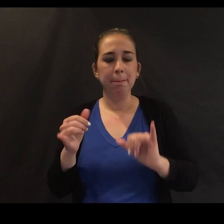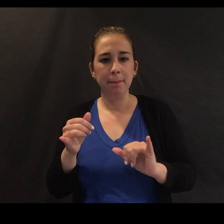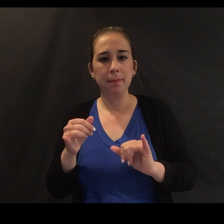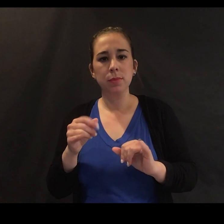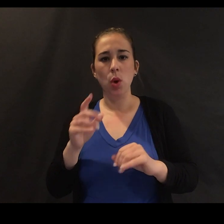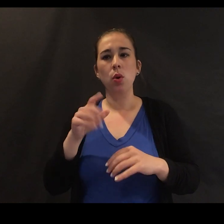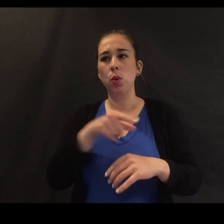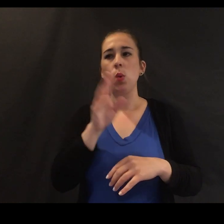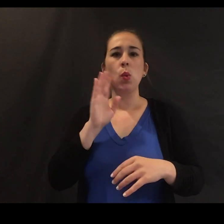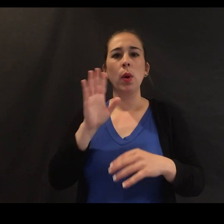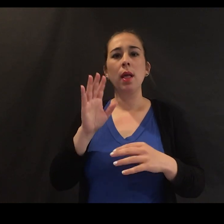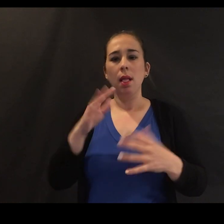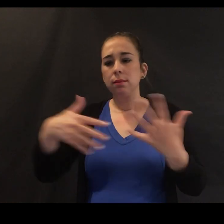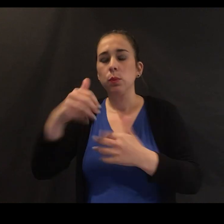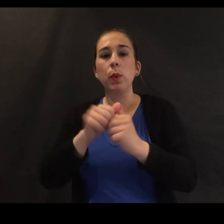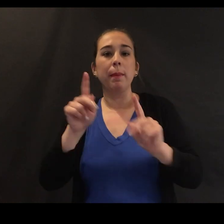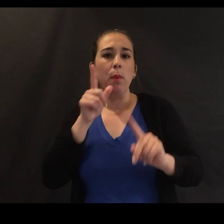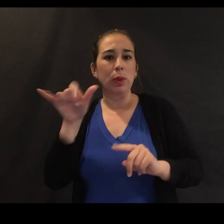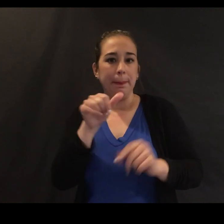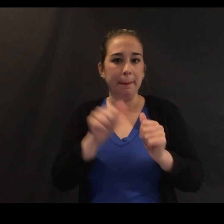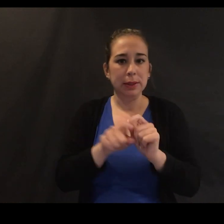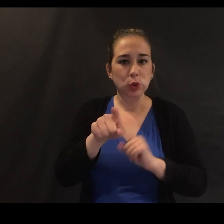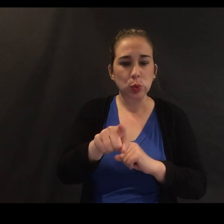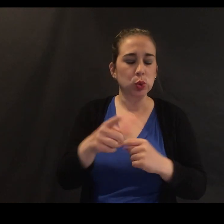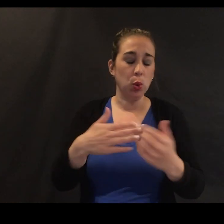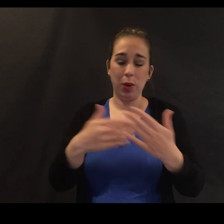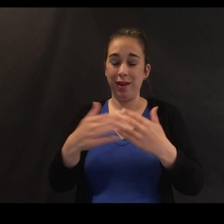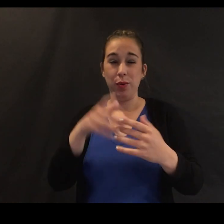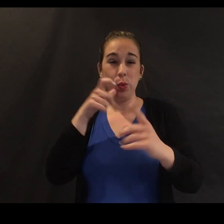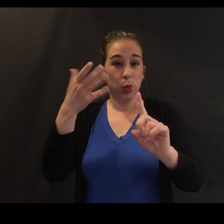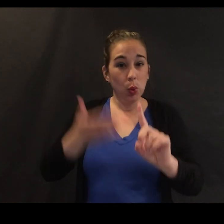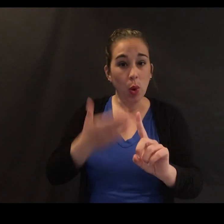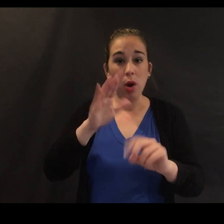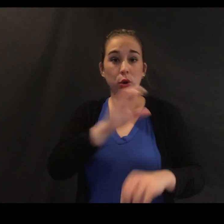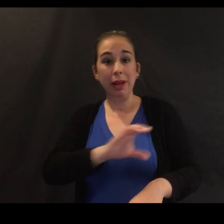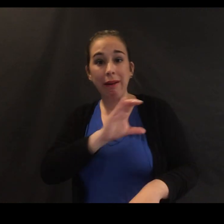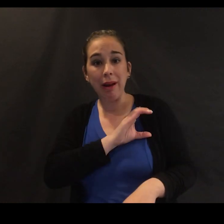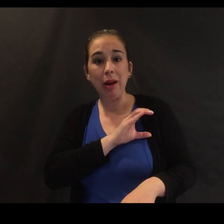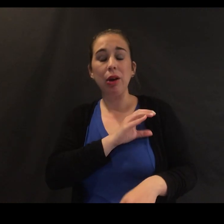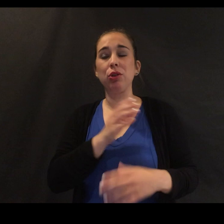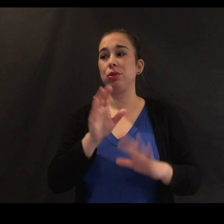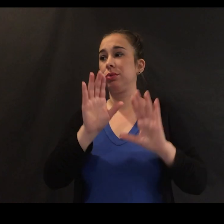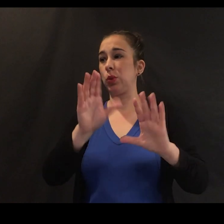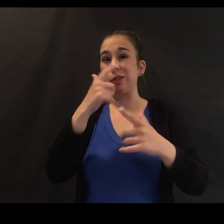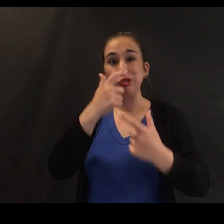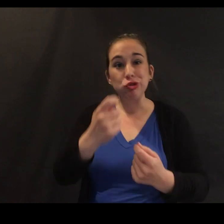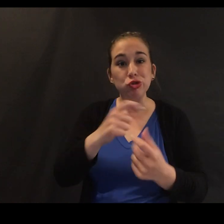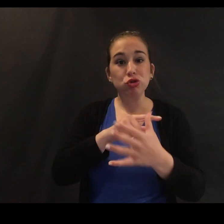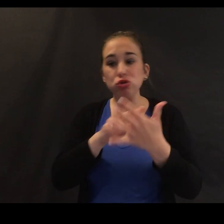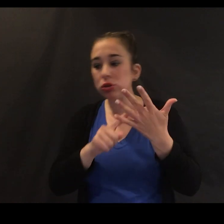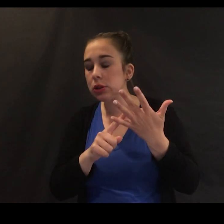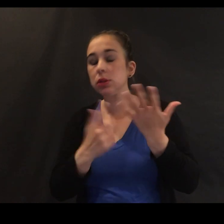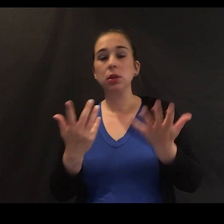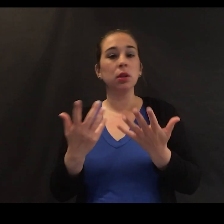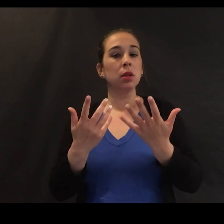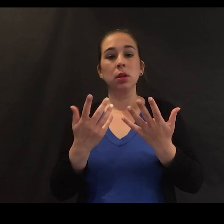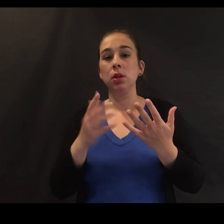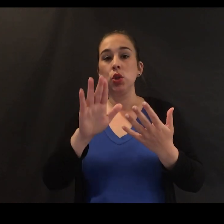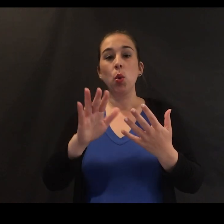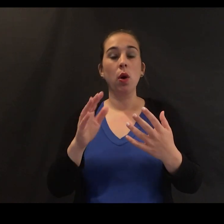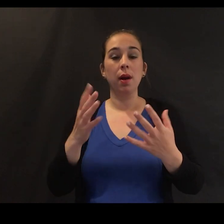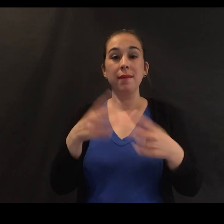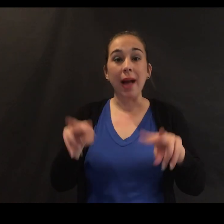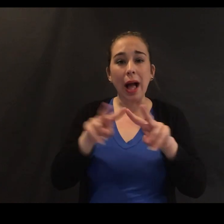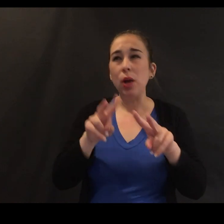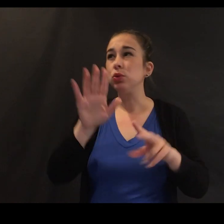together, and it's extremely true, because whoever you are and your character, your nature, your interest, who you are in terms of values and